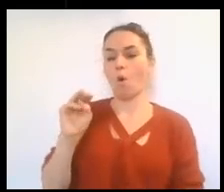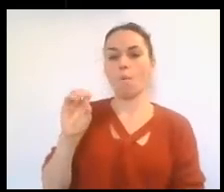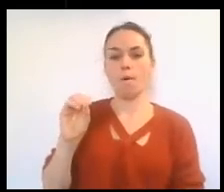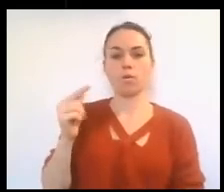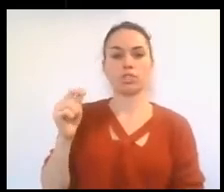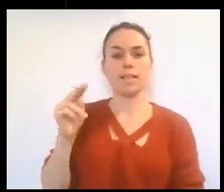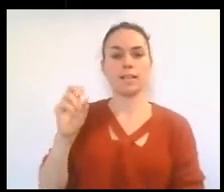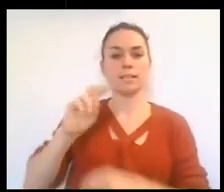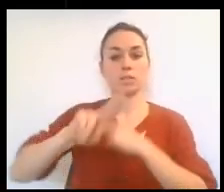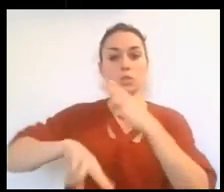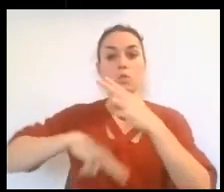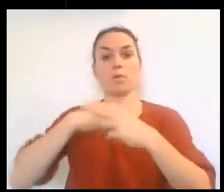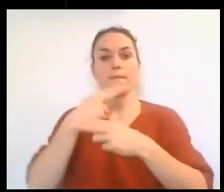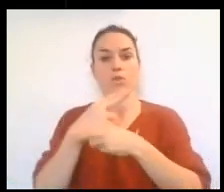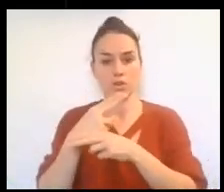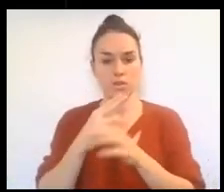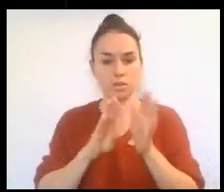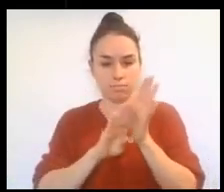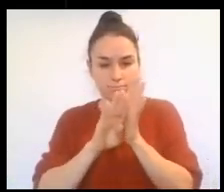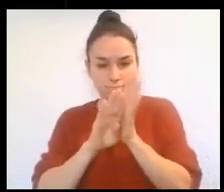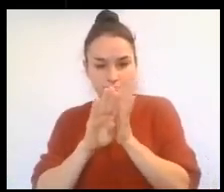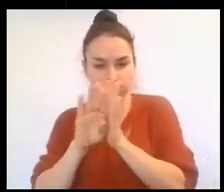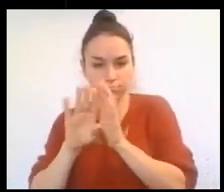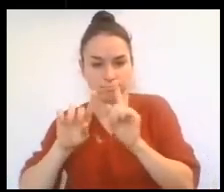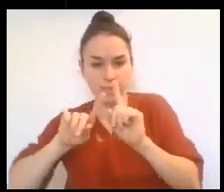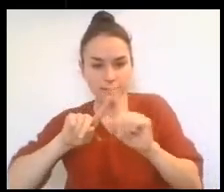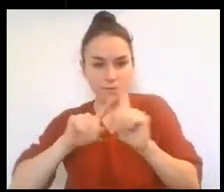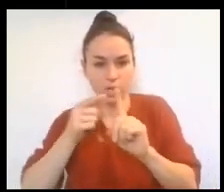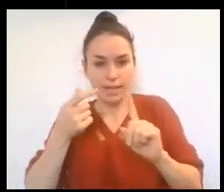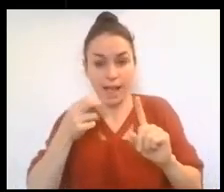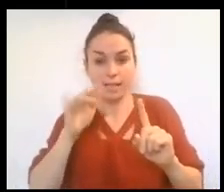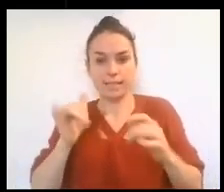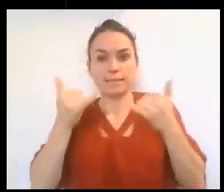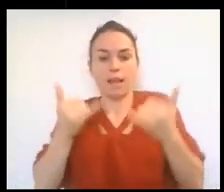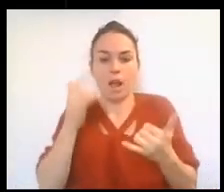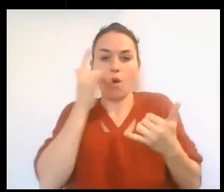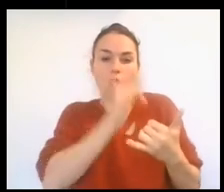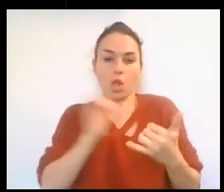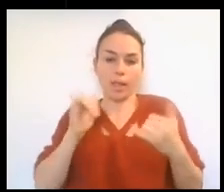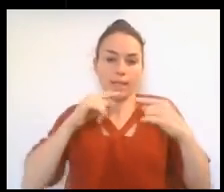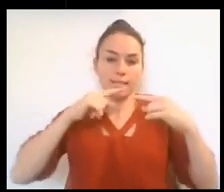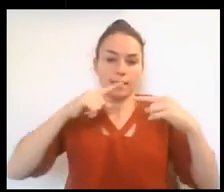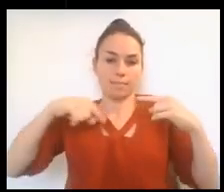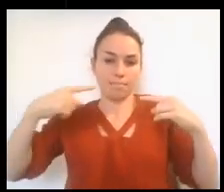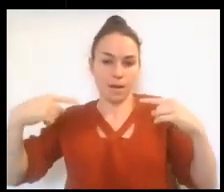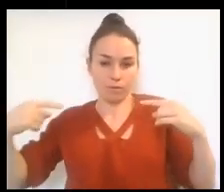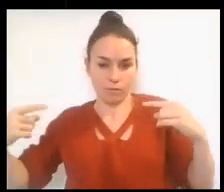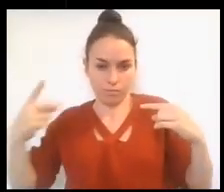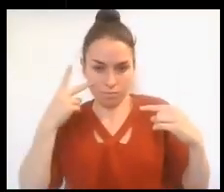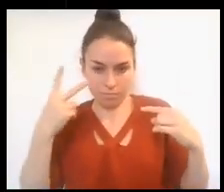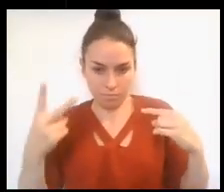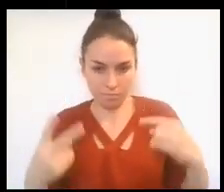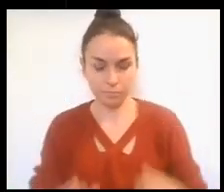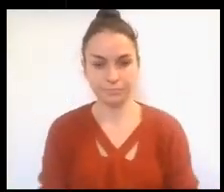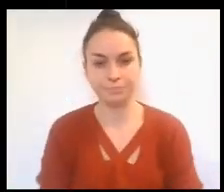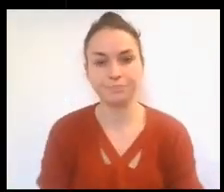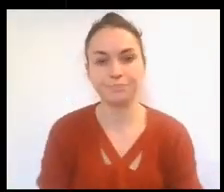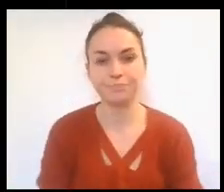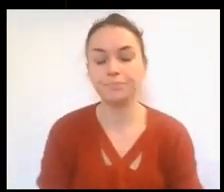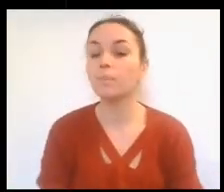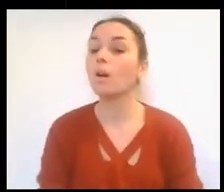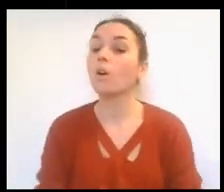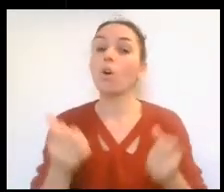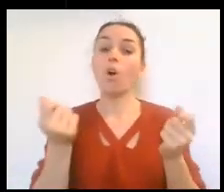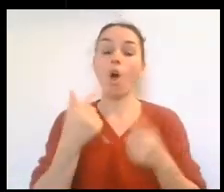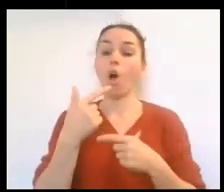these galaxies that now have a spiral structure. Now, not all galaxies have that structure. Some of them